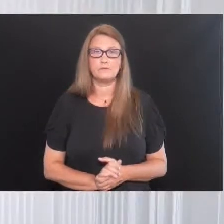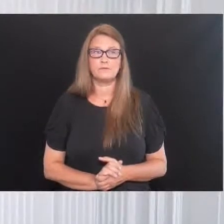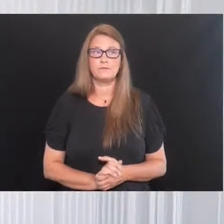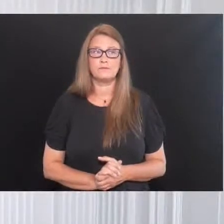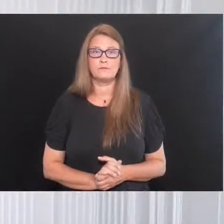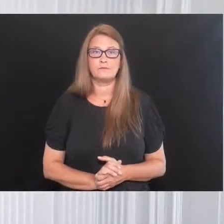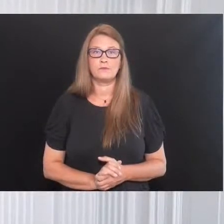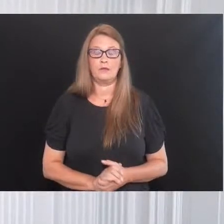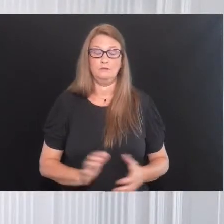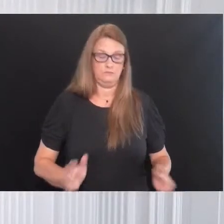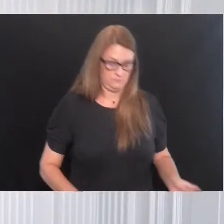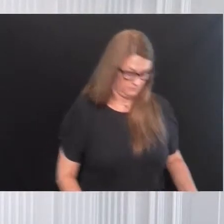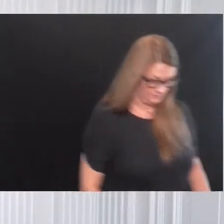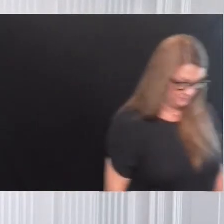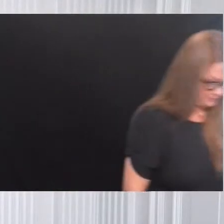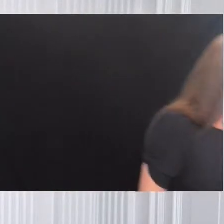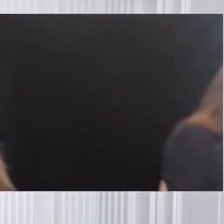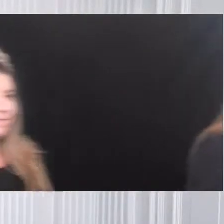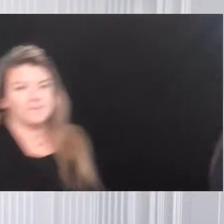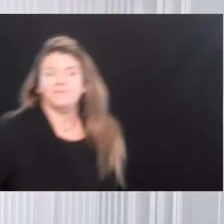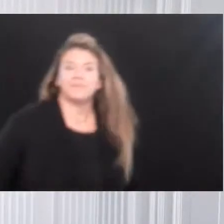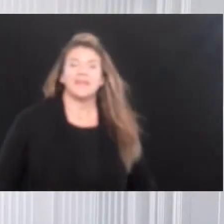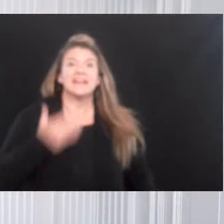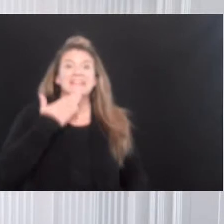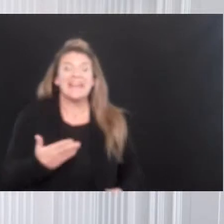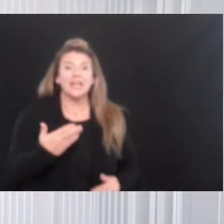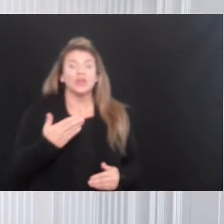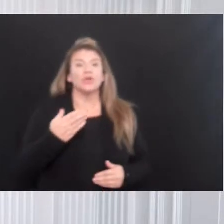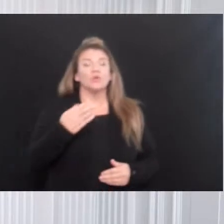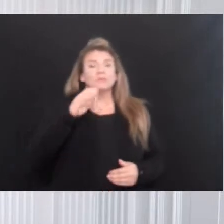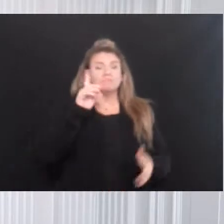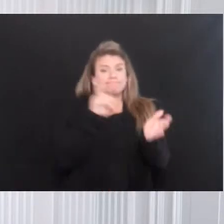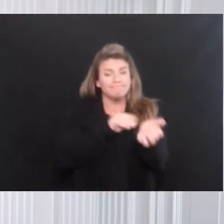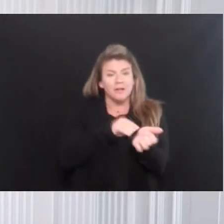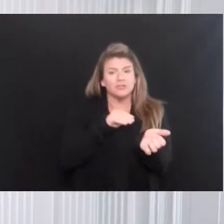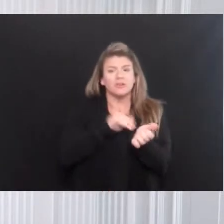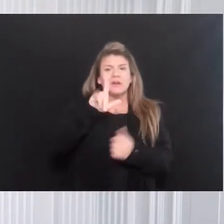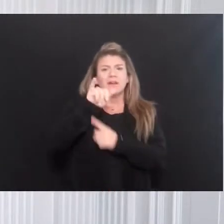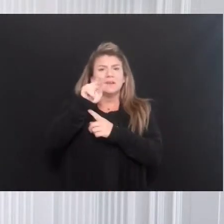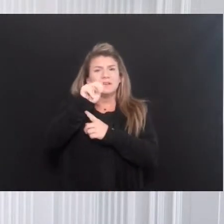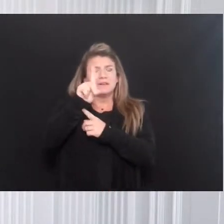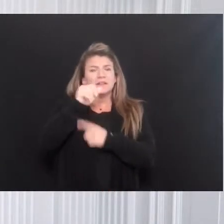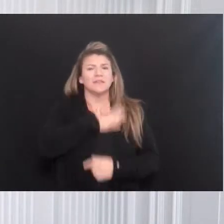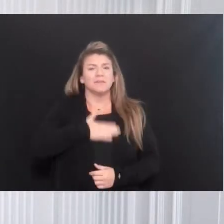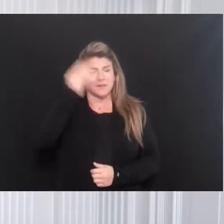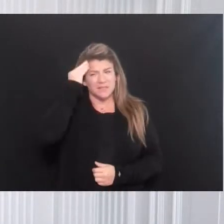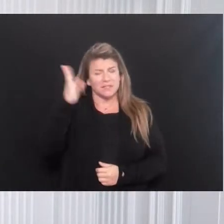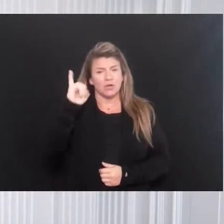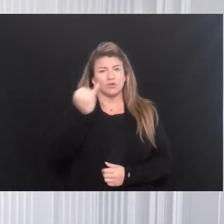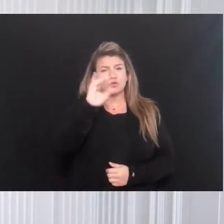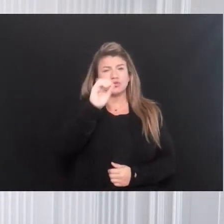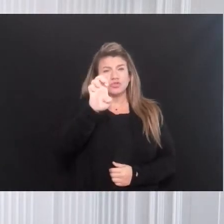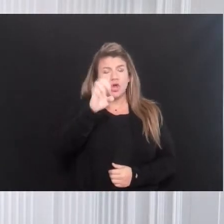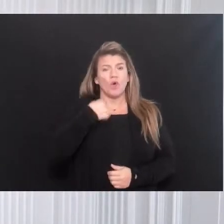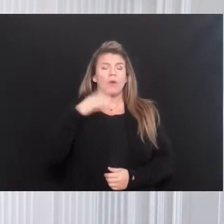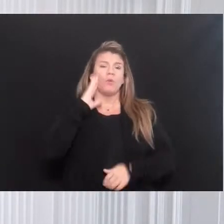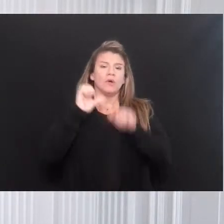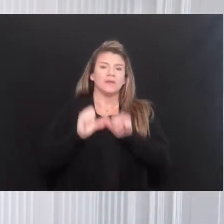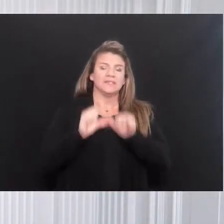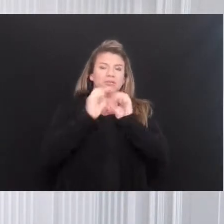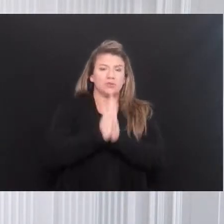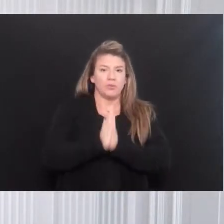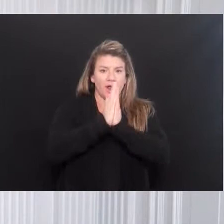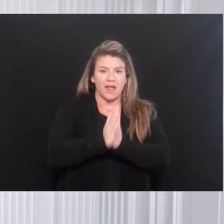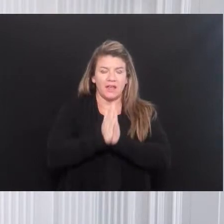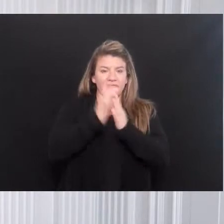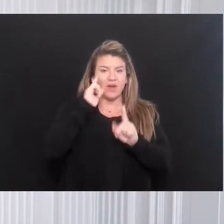Well, Doc, thank you, and Linda, thank you, and please tell Joe that we love him, and we're going to continue to pray in every